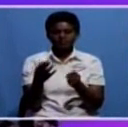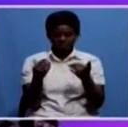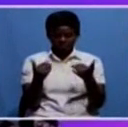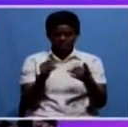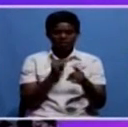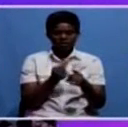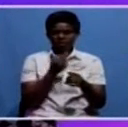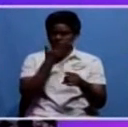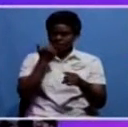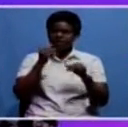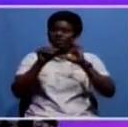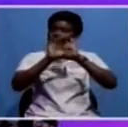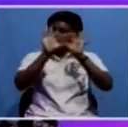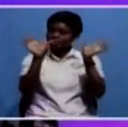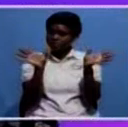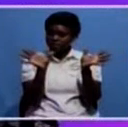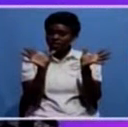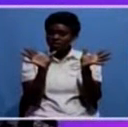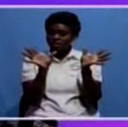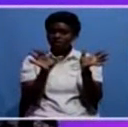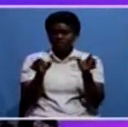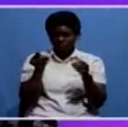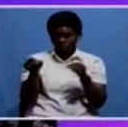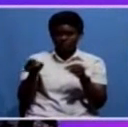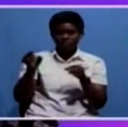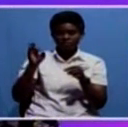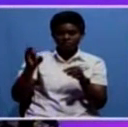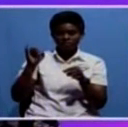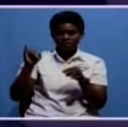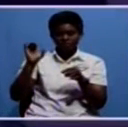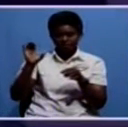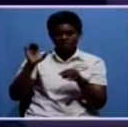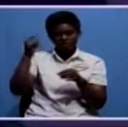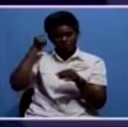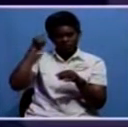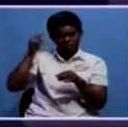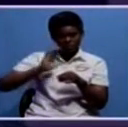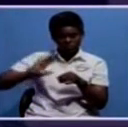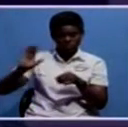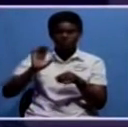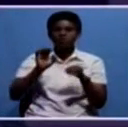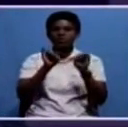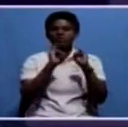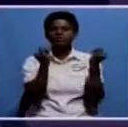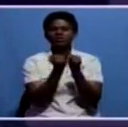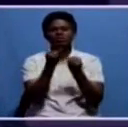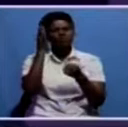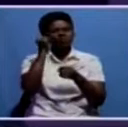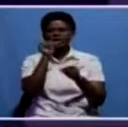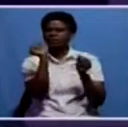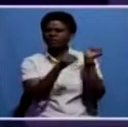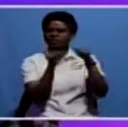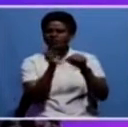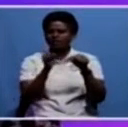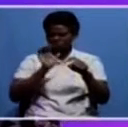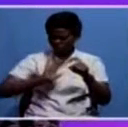us be very clear. This is a government institution. So now, why are you fighting your own institution, your own creation?